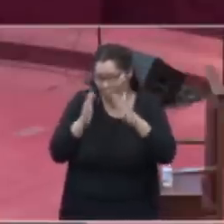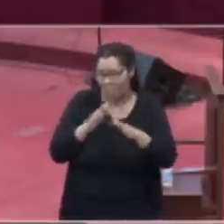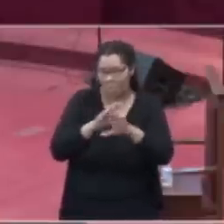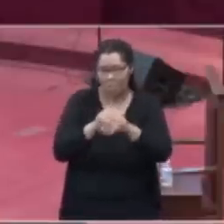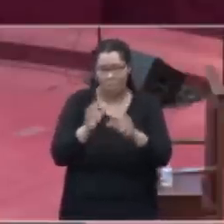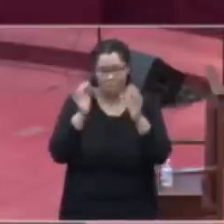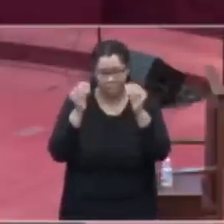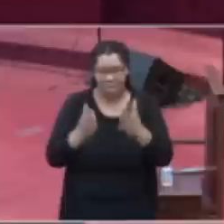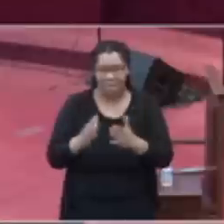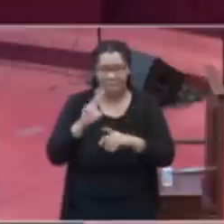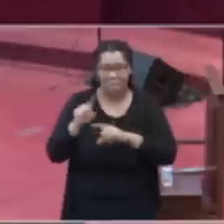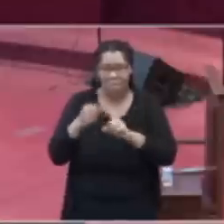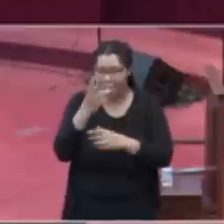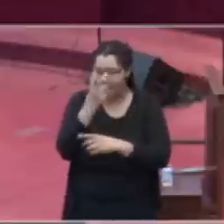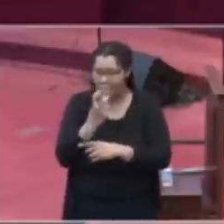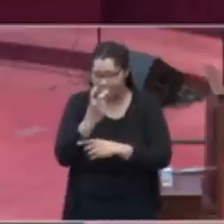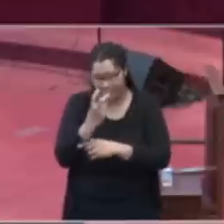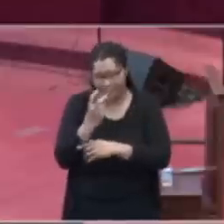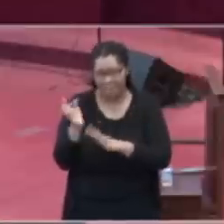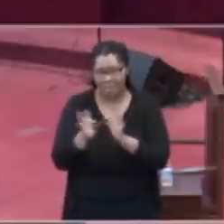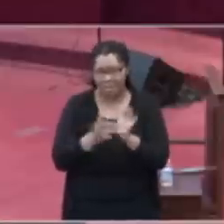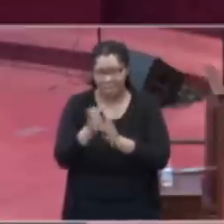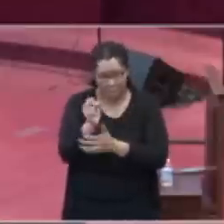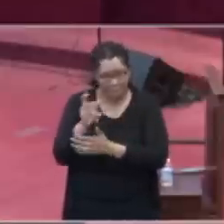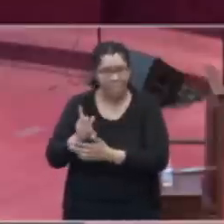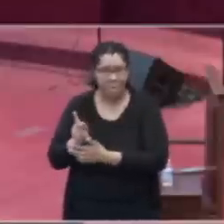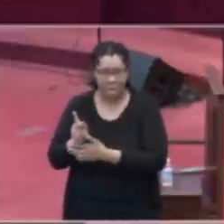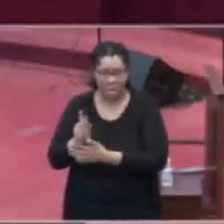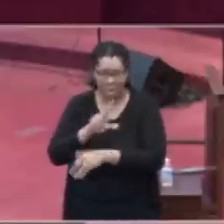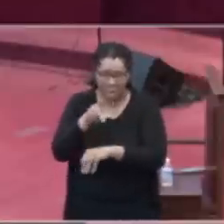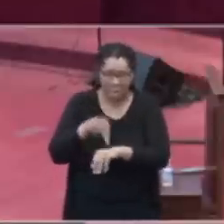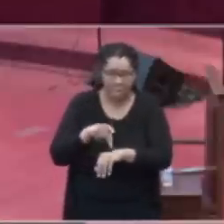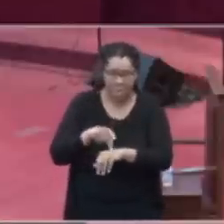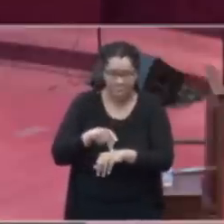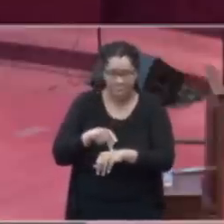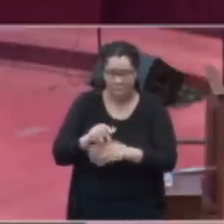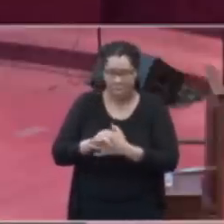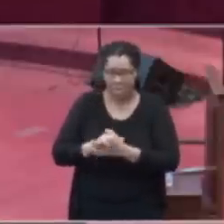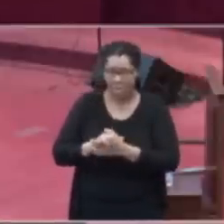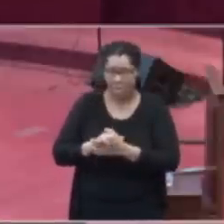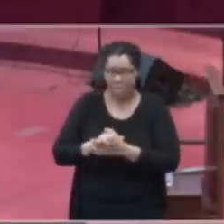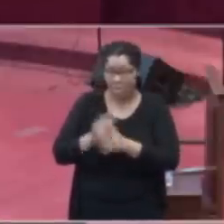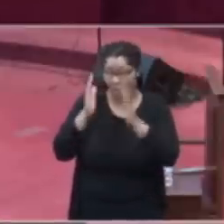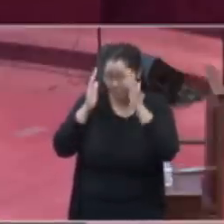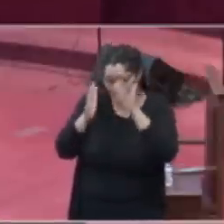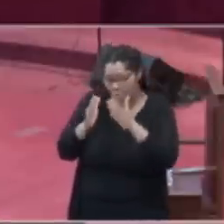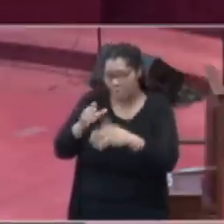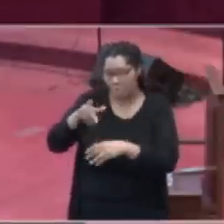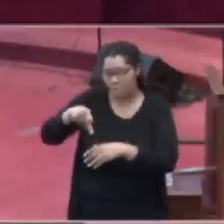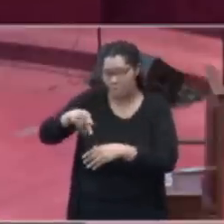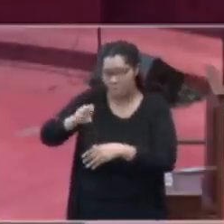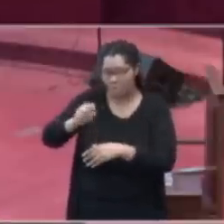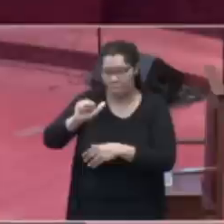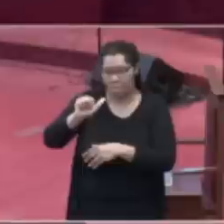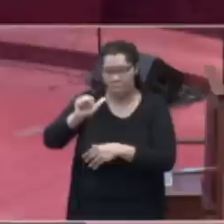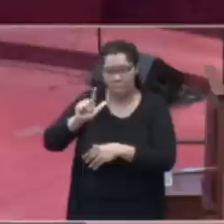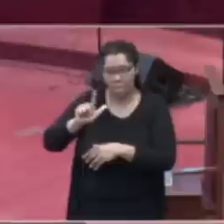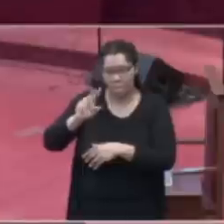day of judgment or the return of the Lord, Peter leans on Psalm 90, verse